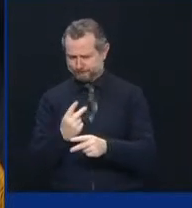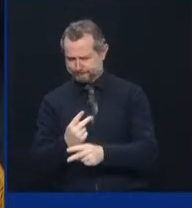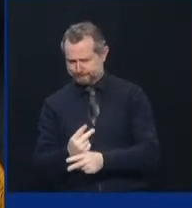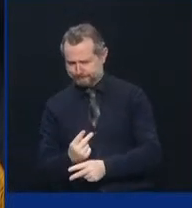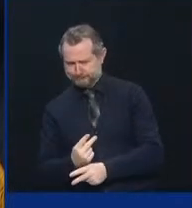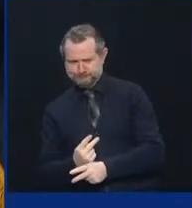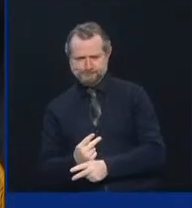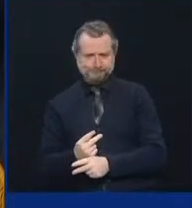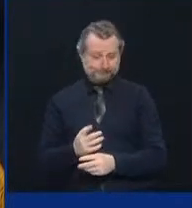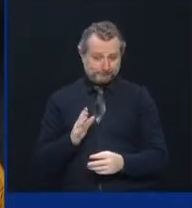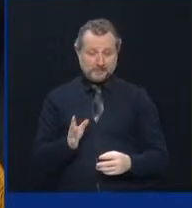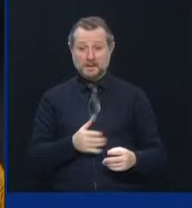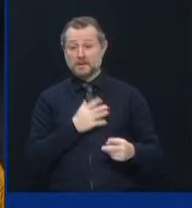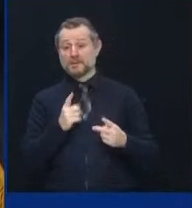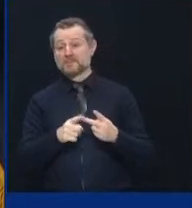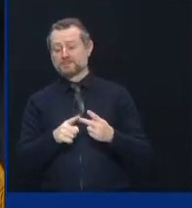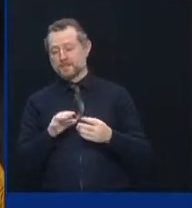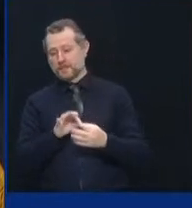vaccination sites,